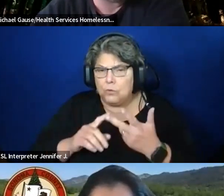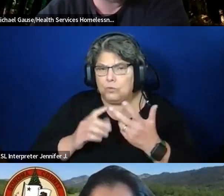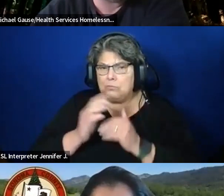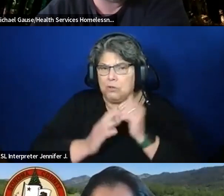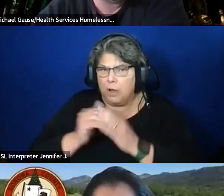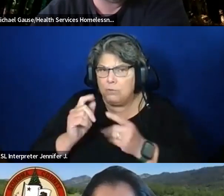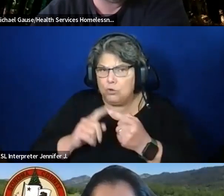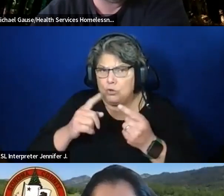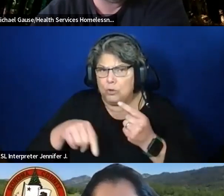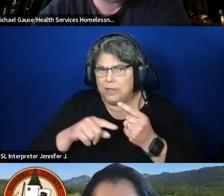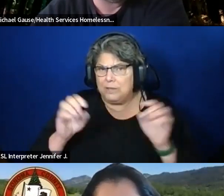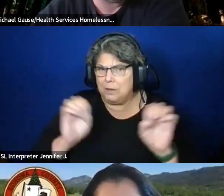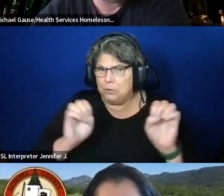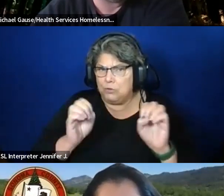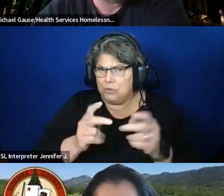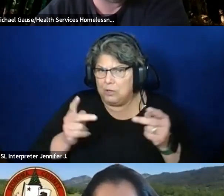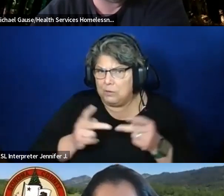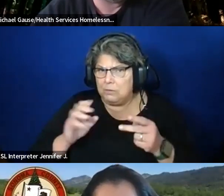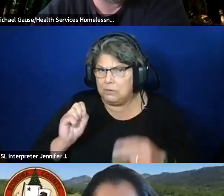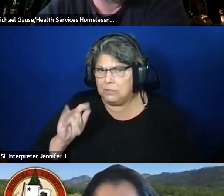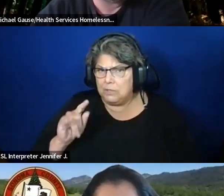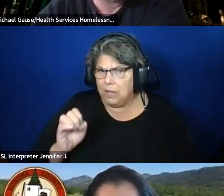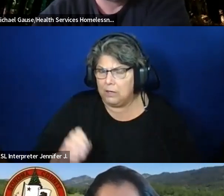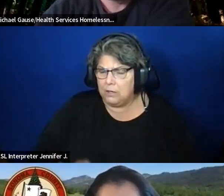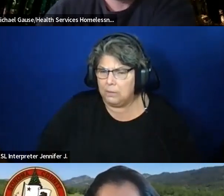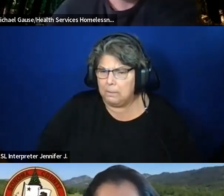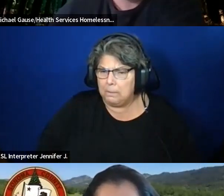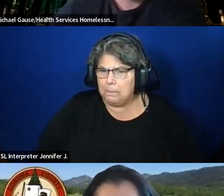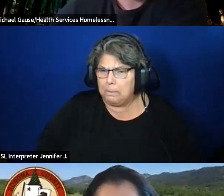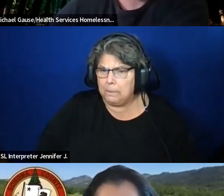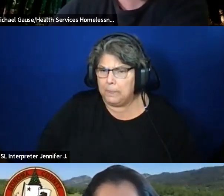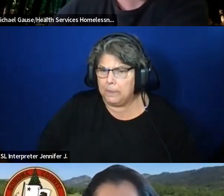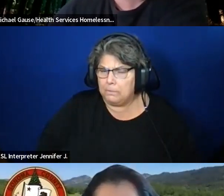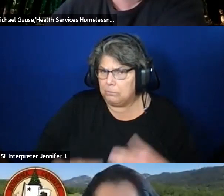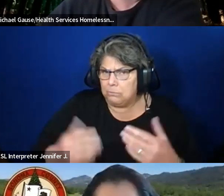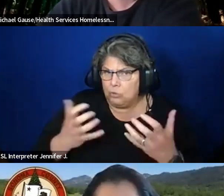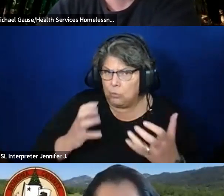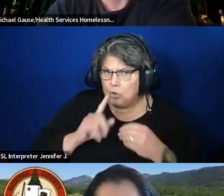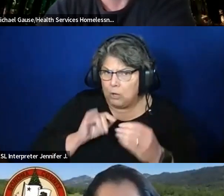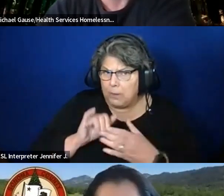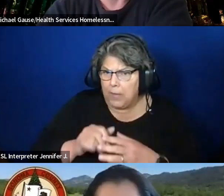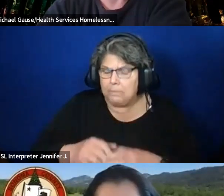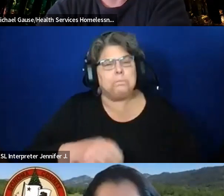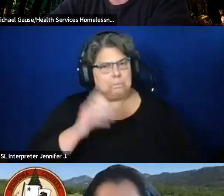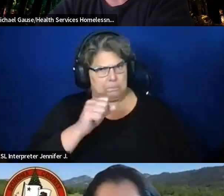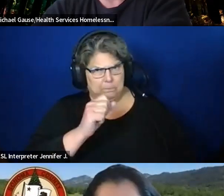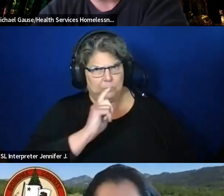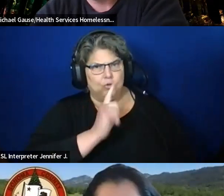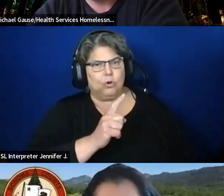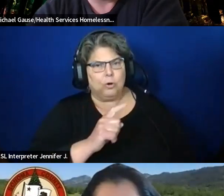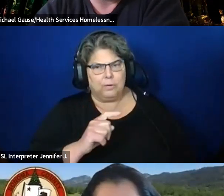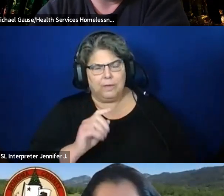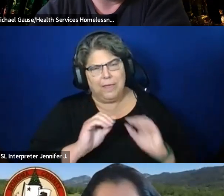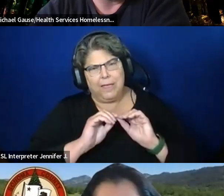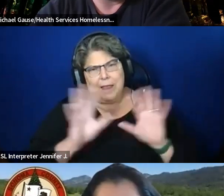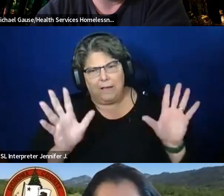emergency shelter? Do you want to address that one? Sure. And obviously